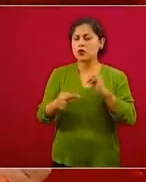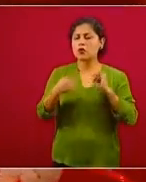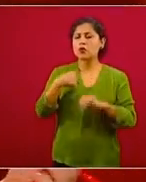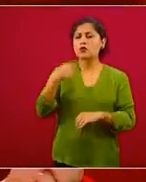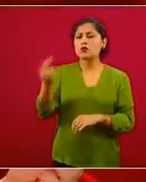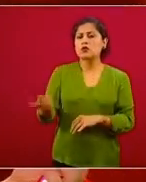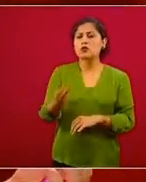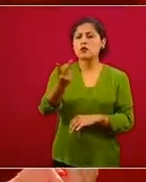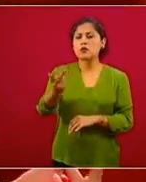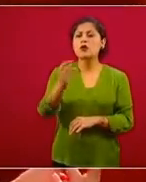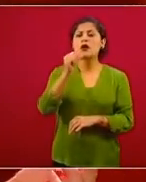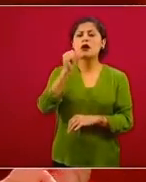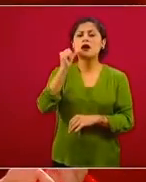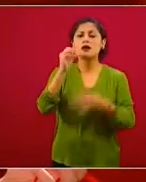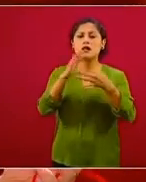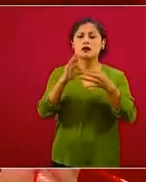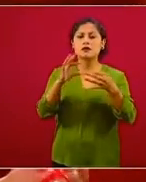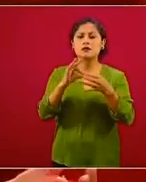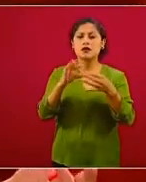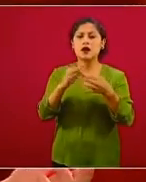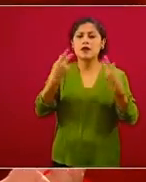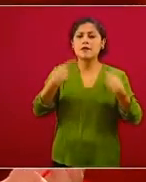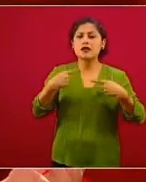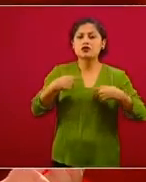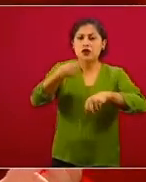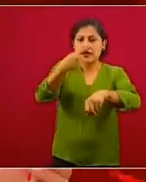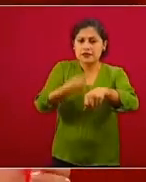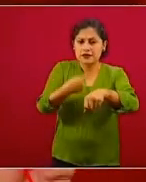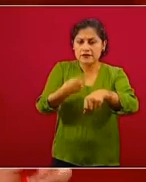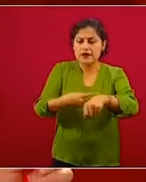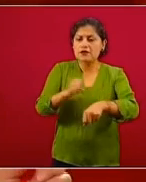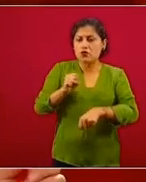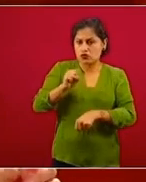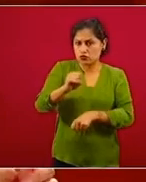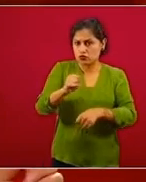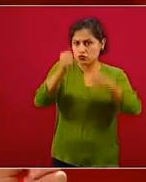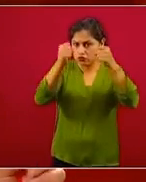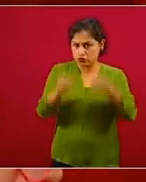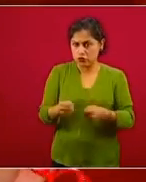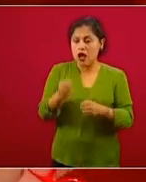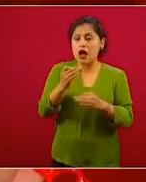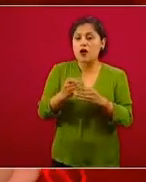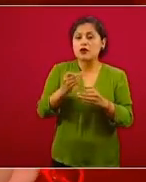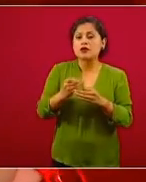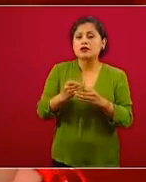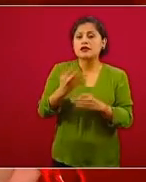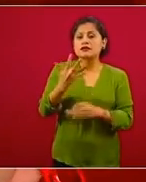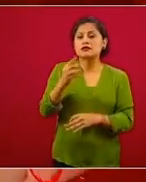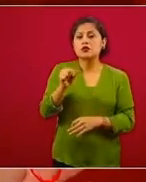about positivity. We're in 5.4%